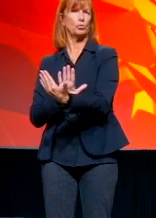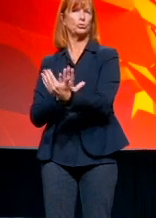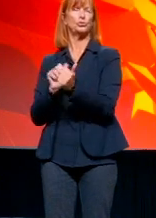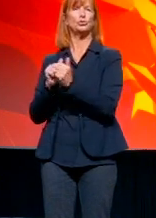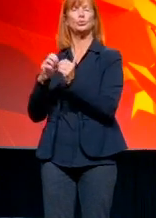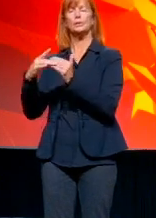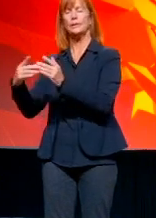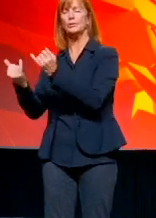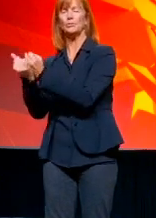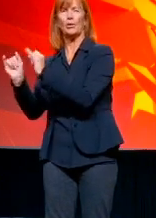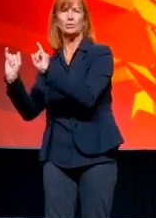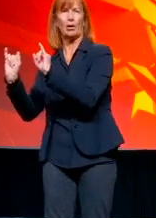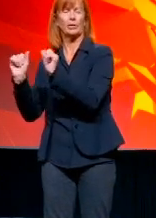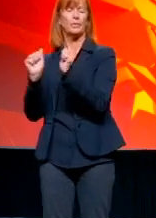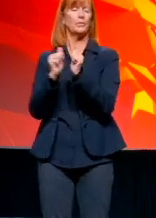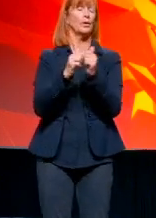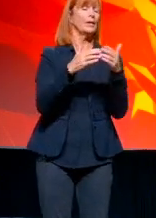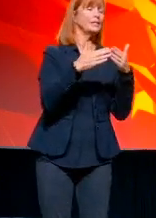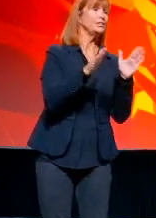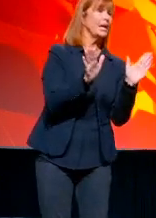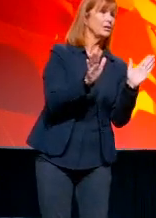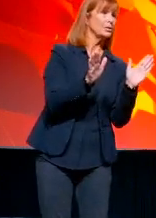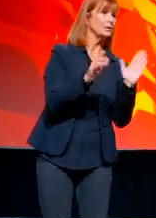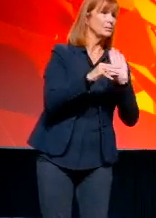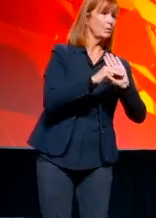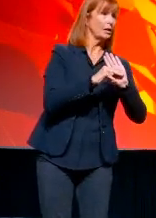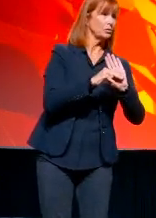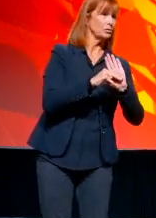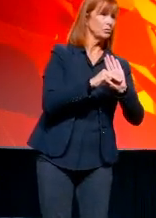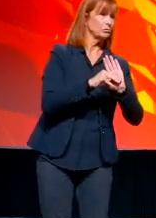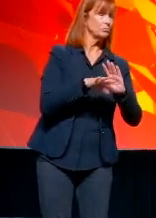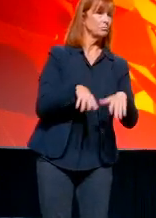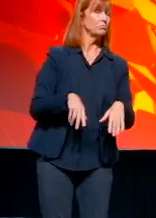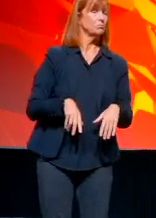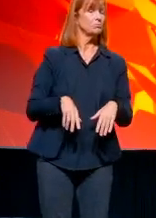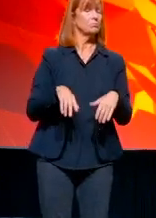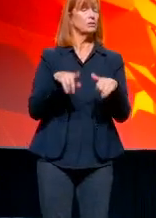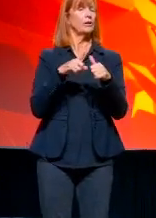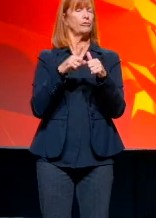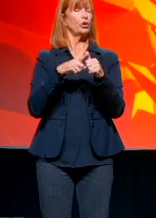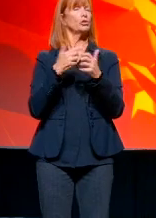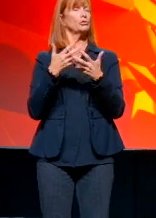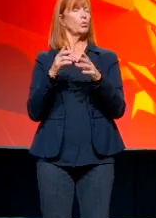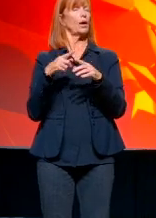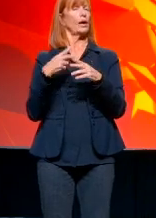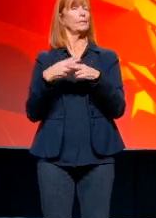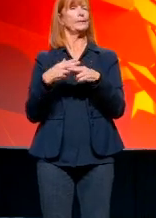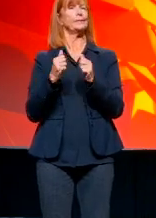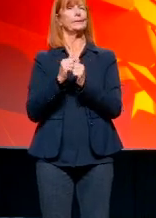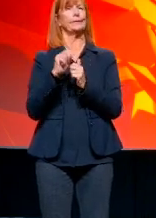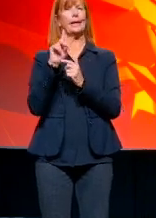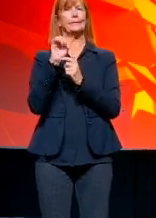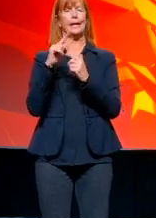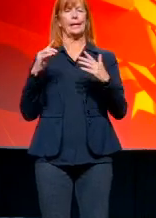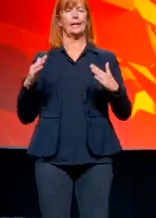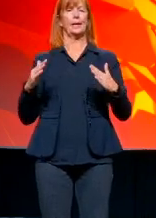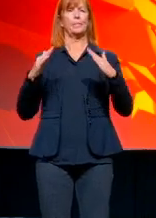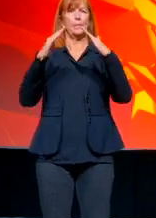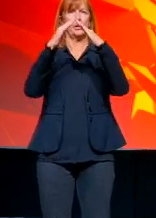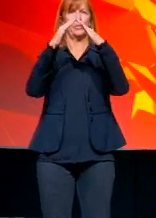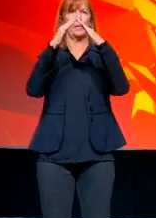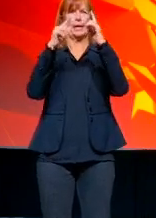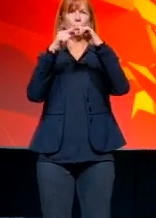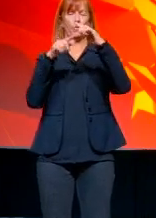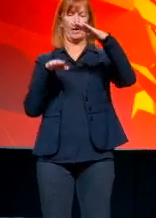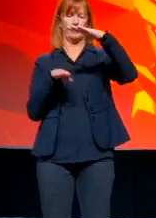with a generalist robot model, right? So the first is the data pyramid that I talk so how do we bootstrap the base